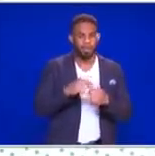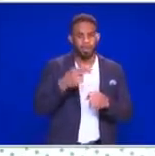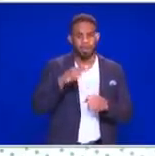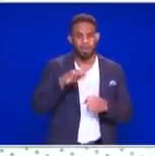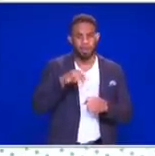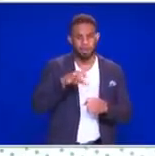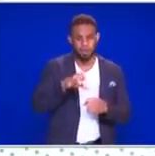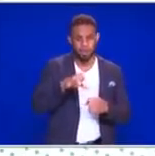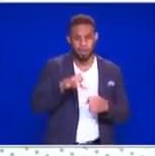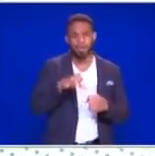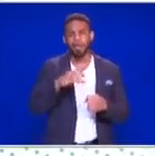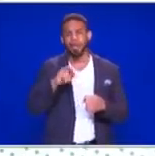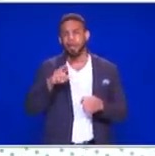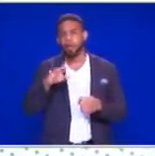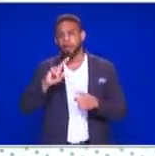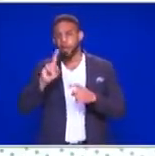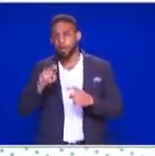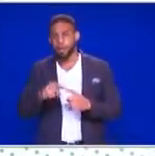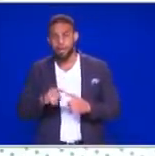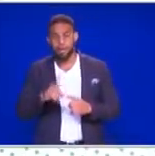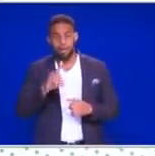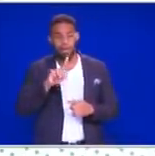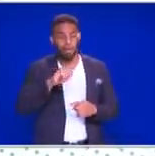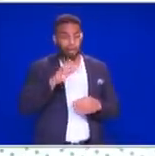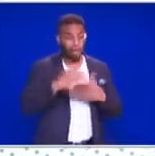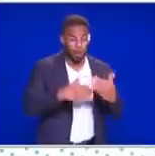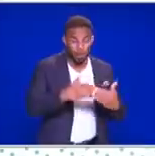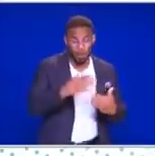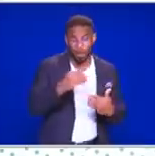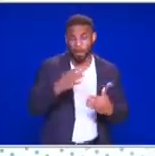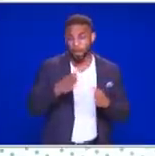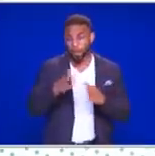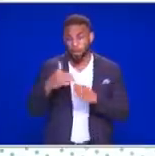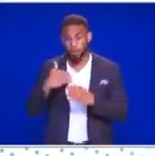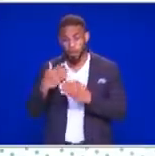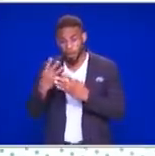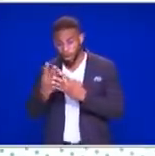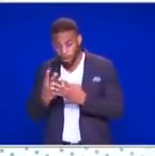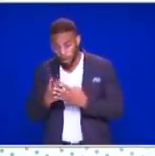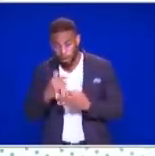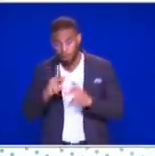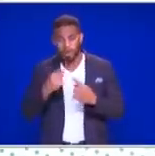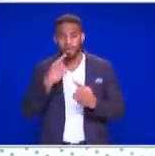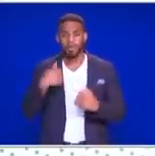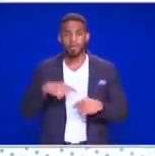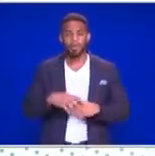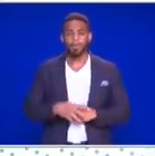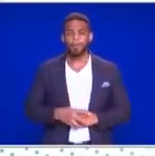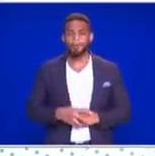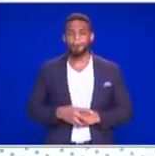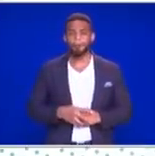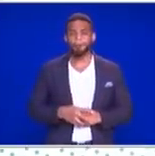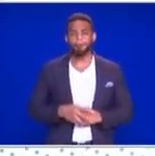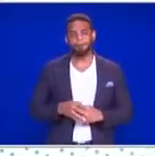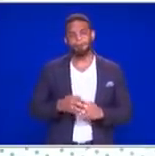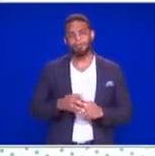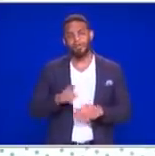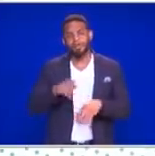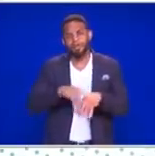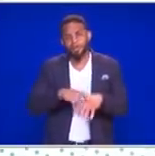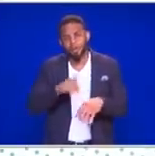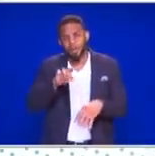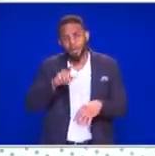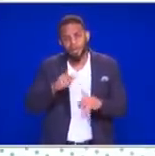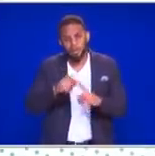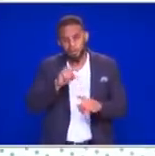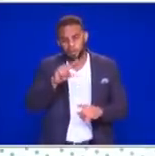Hispanic origin and race questions, data processing, and the ways we code what people tell us. Accordingly, data